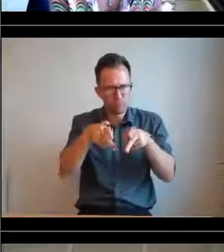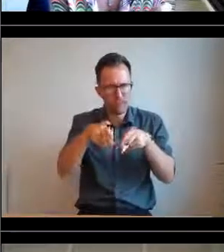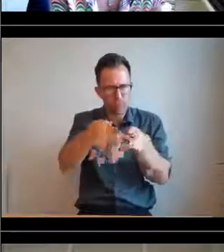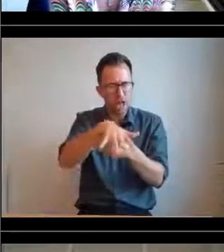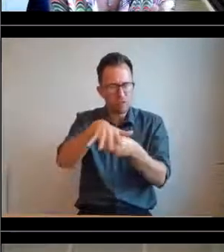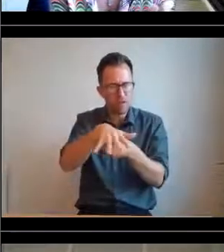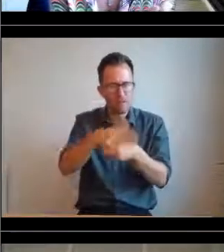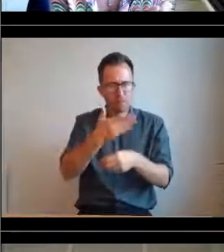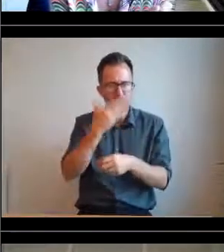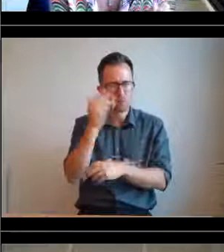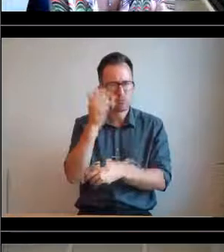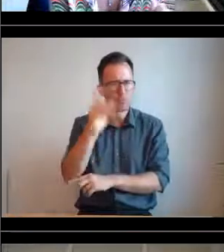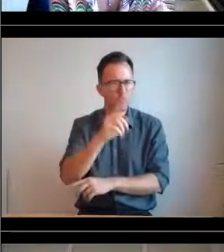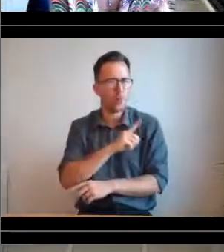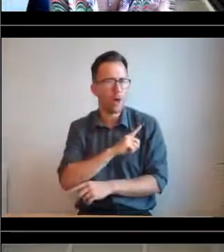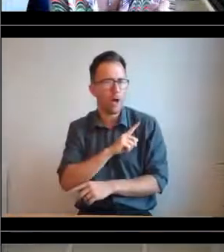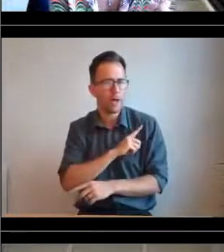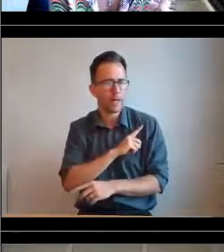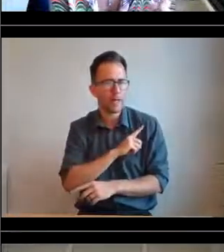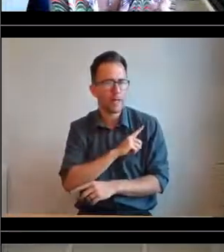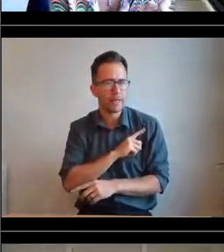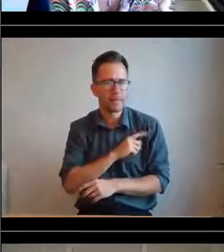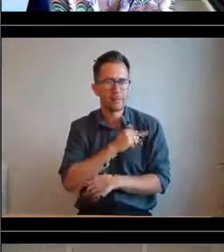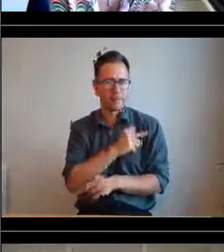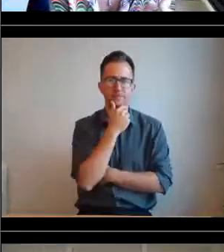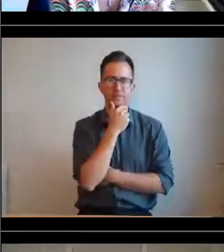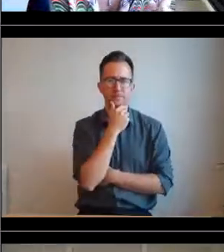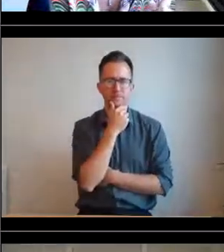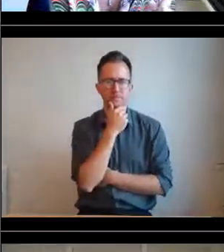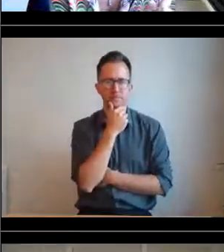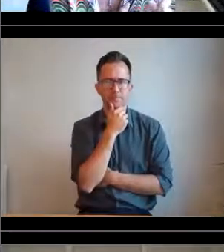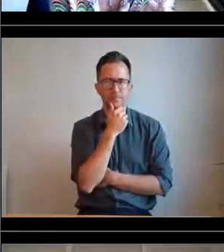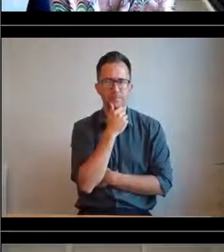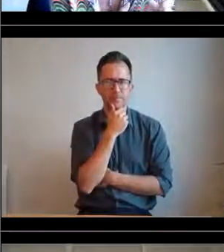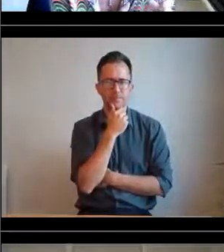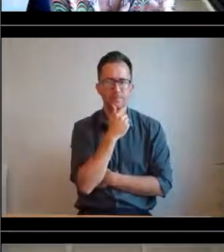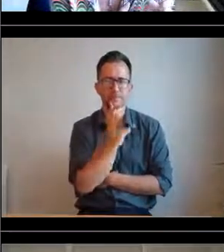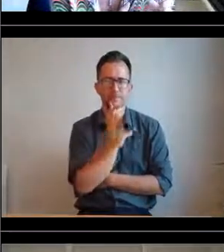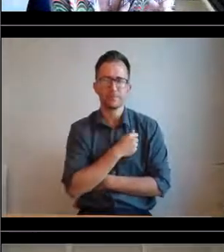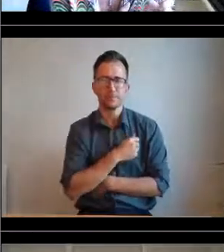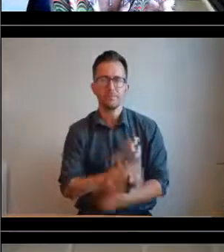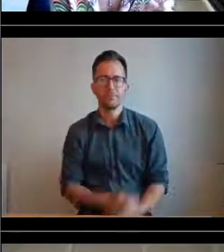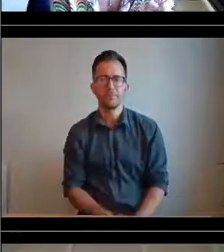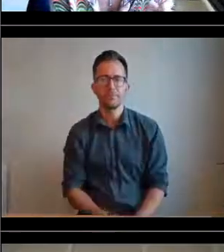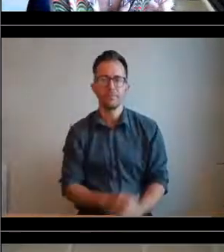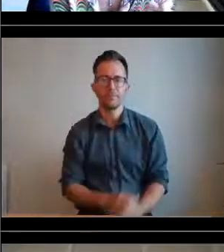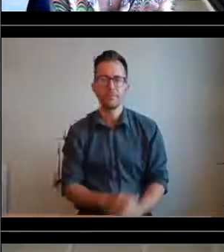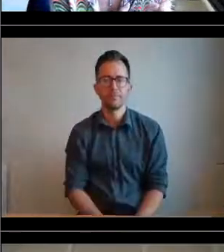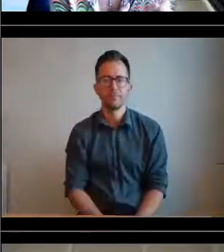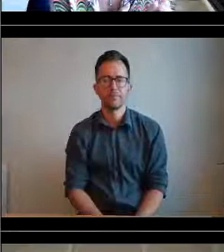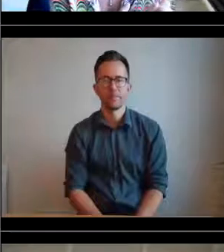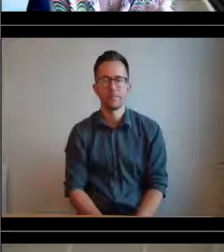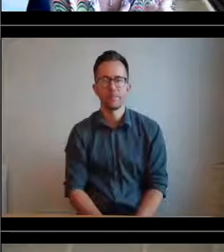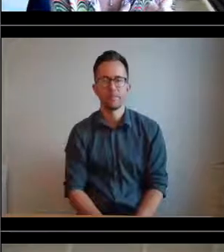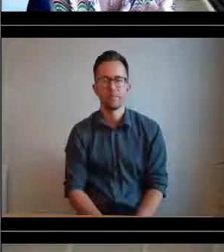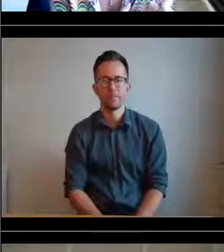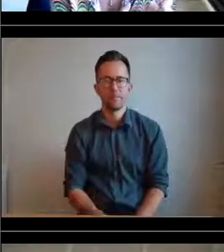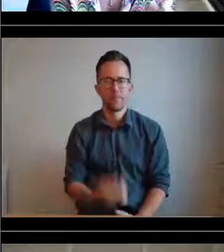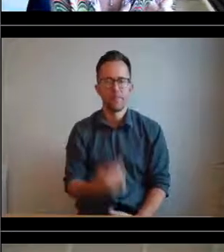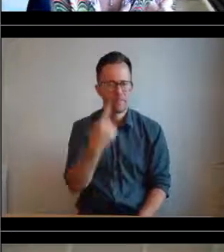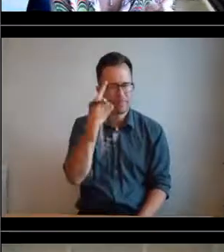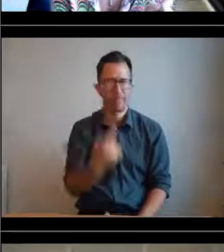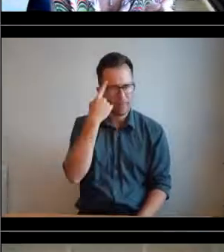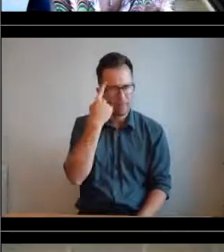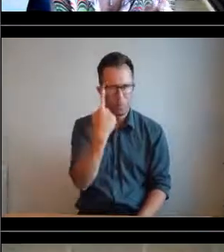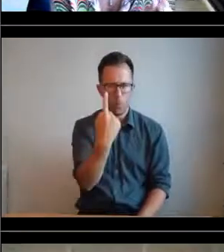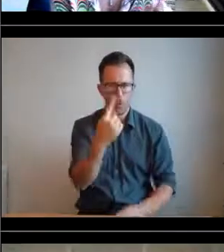Gary? Yeah, no, I don't quite to say this one. What we've shown, it's on. I think one of the images that was